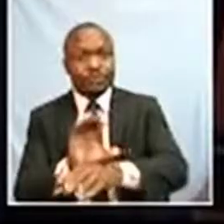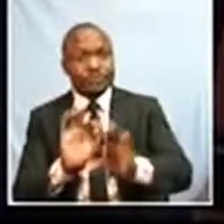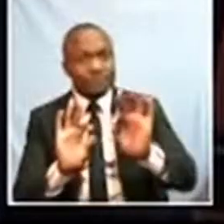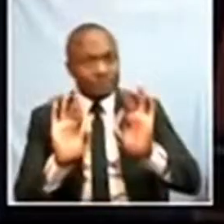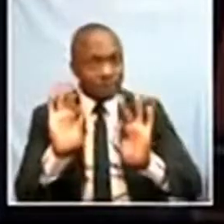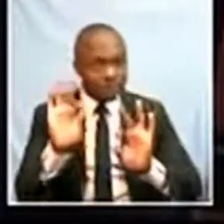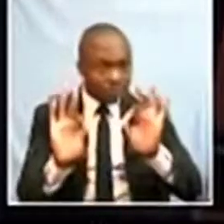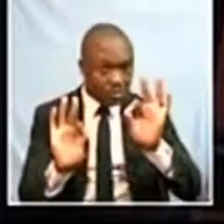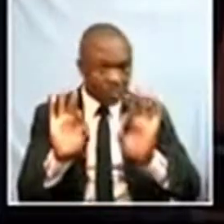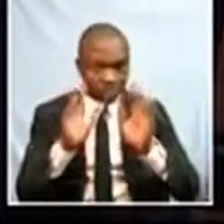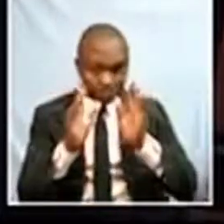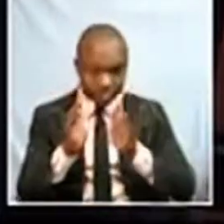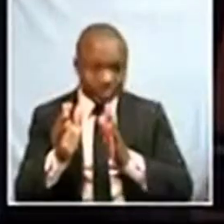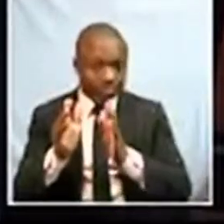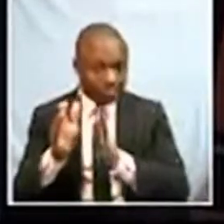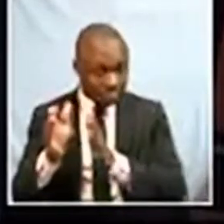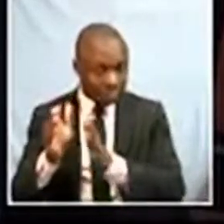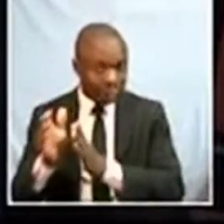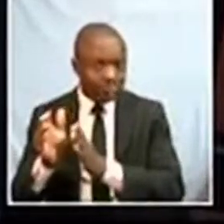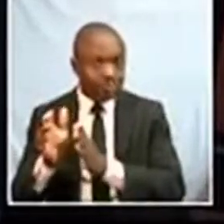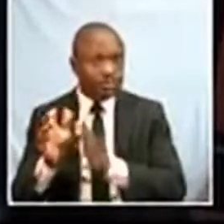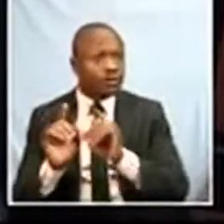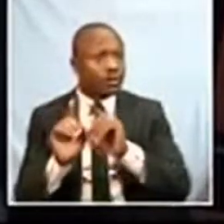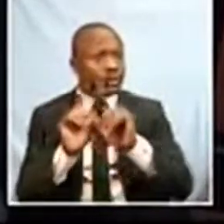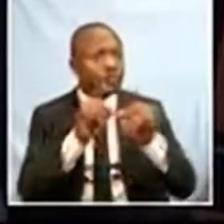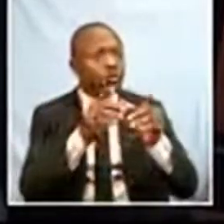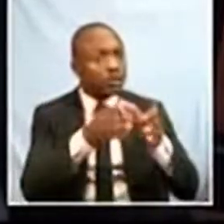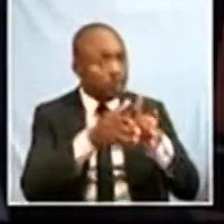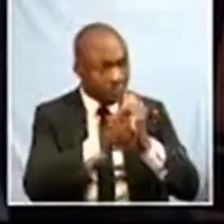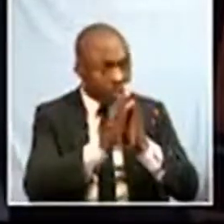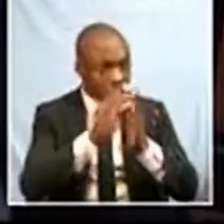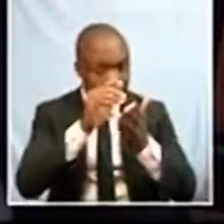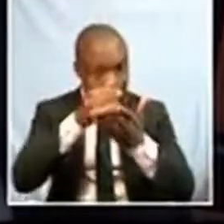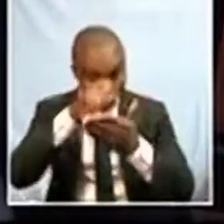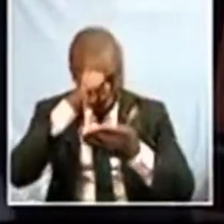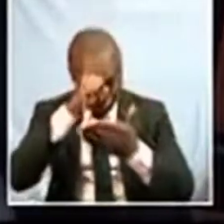fashion, go and ask the students.